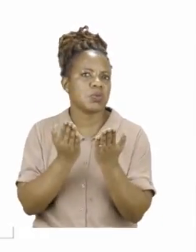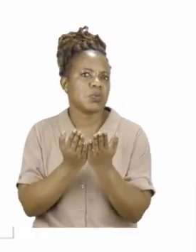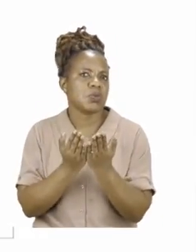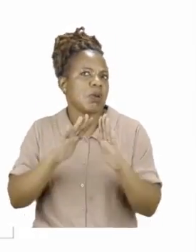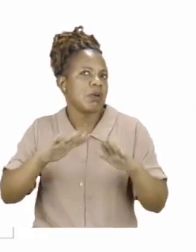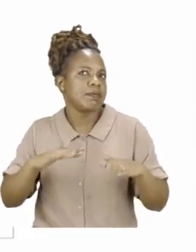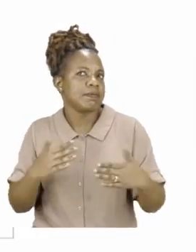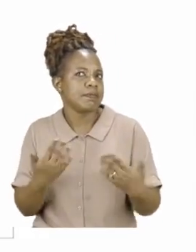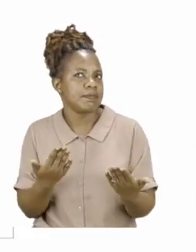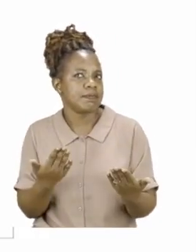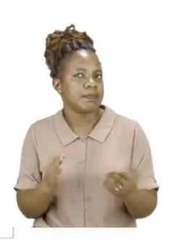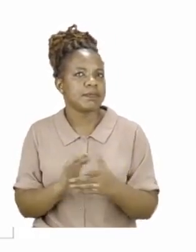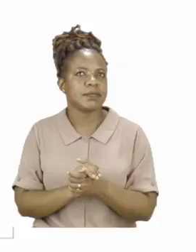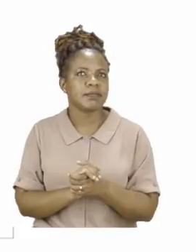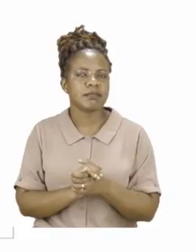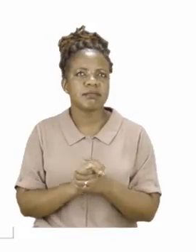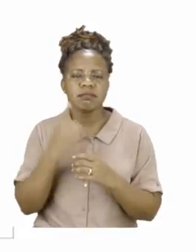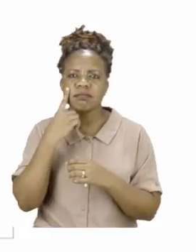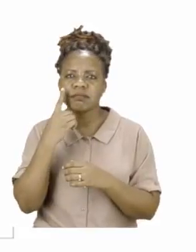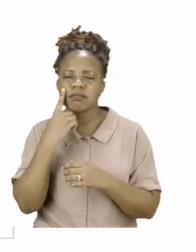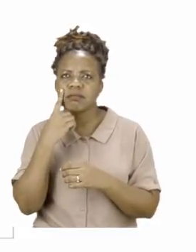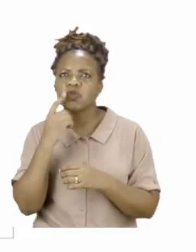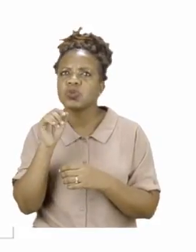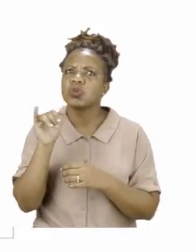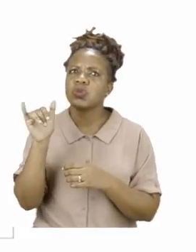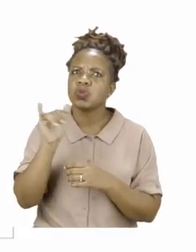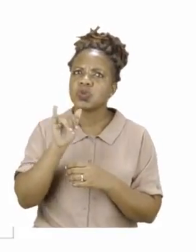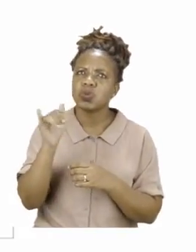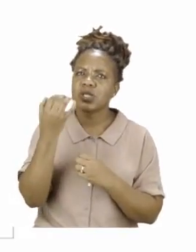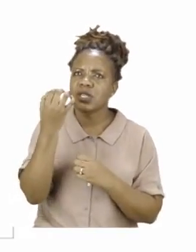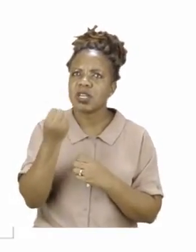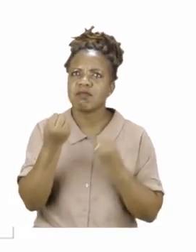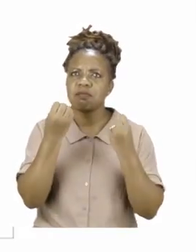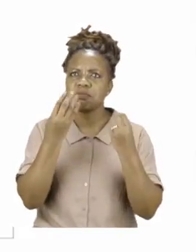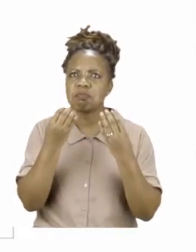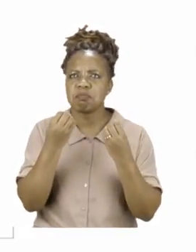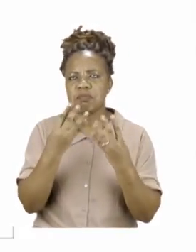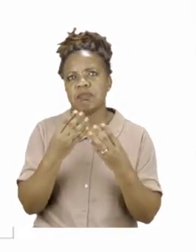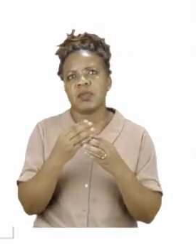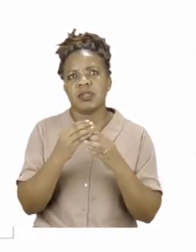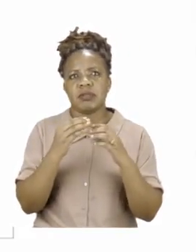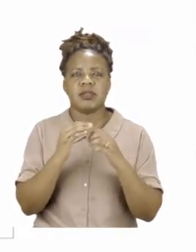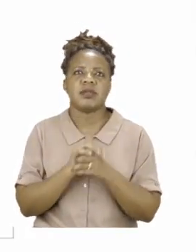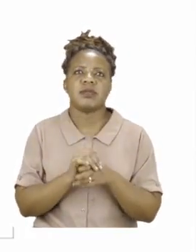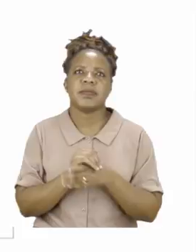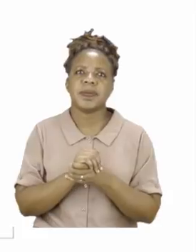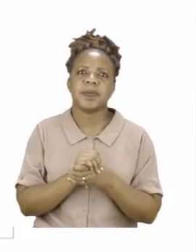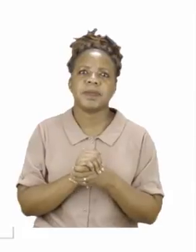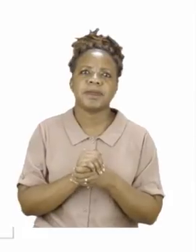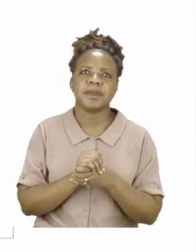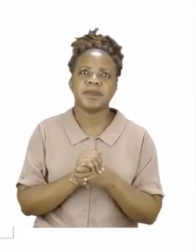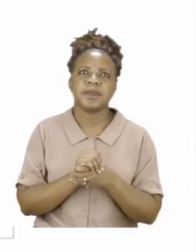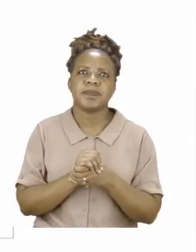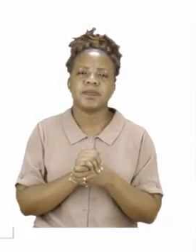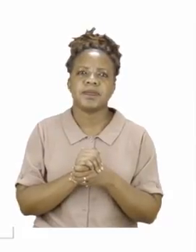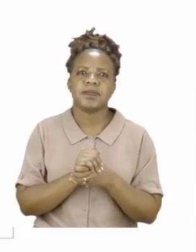everything and decide which one according to the pictures. Have fun with this one. It's very interesting. And